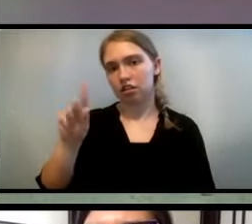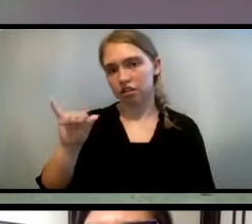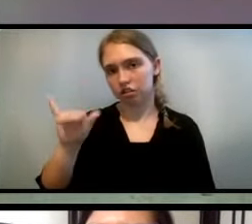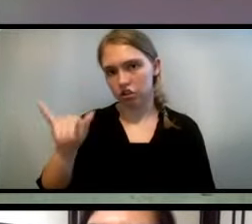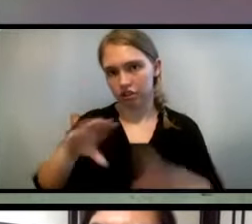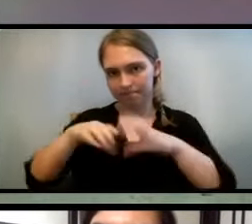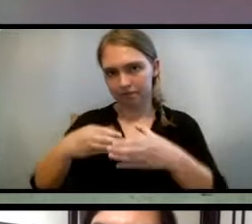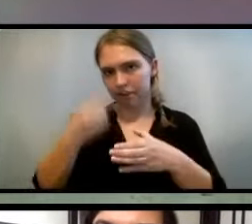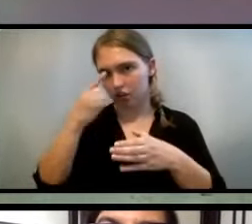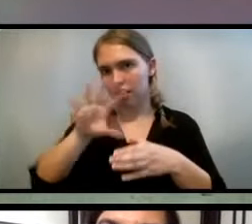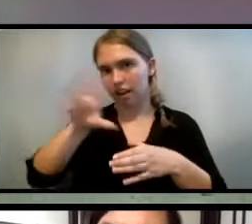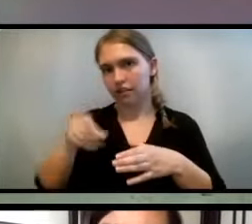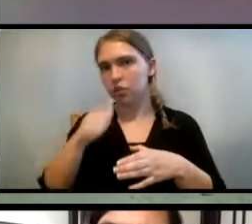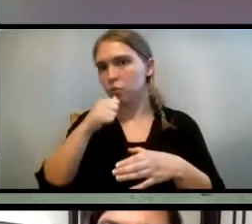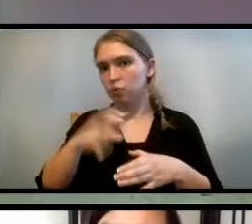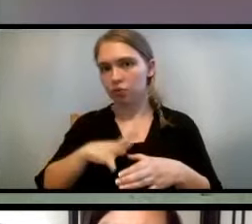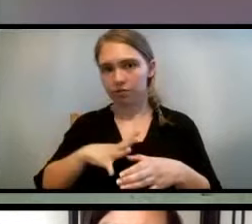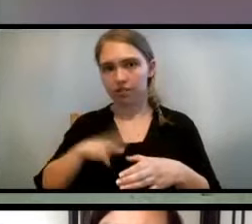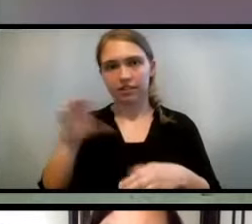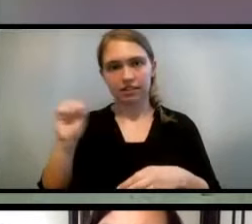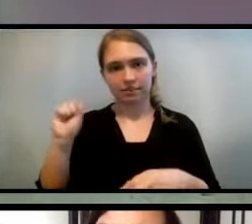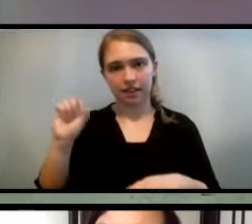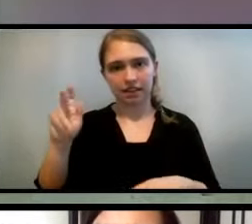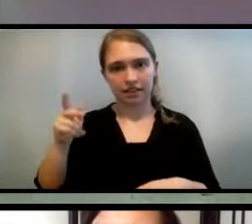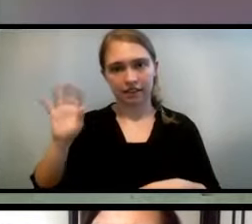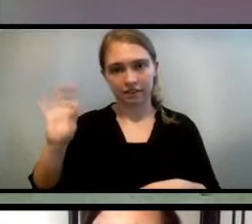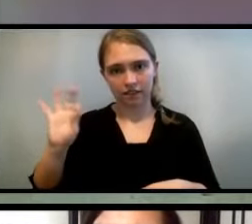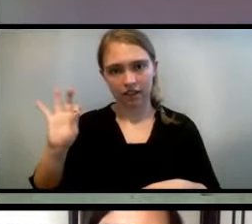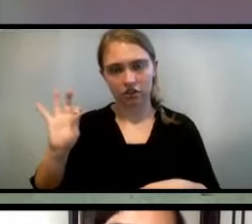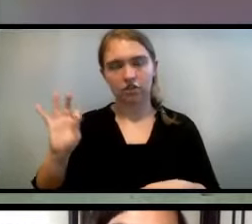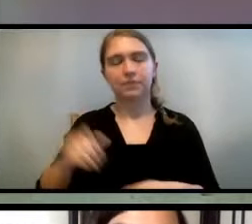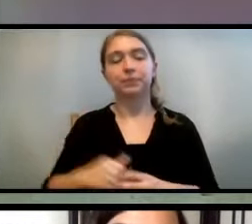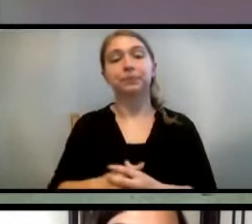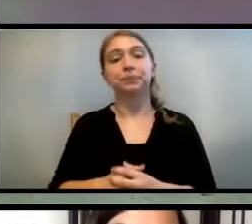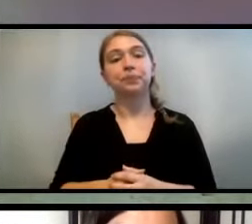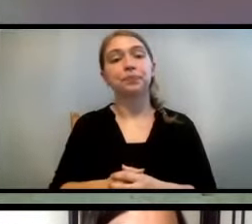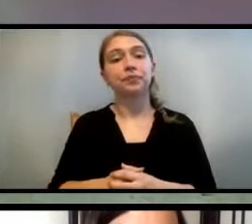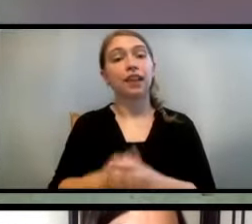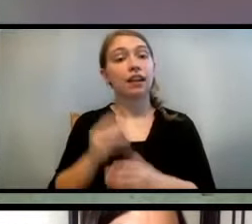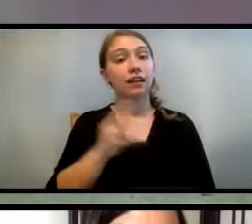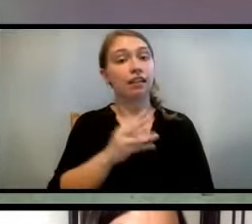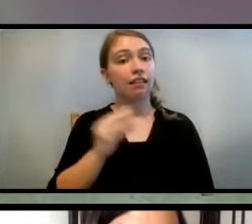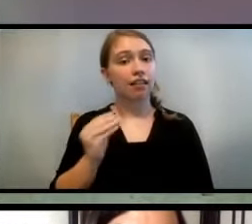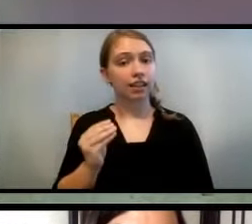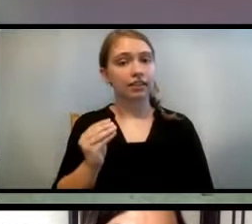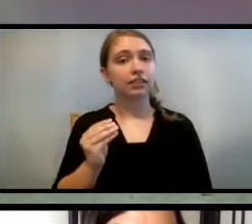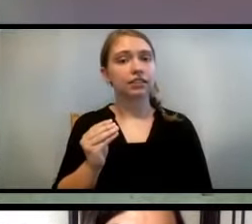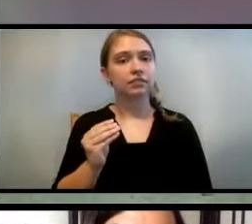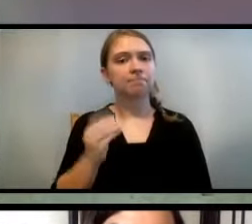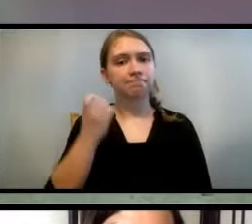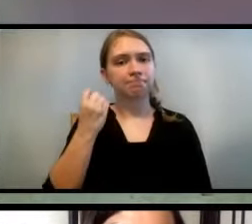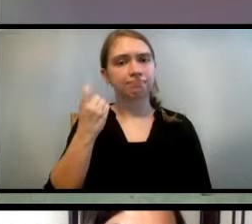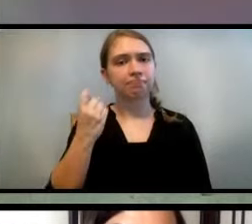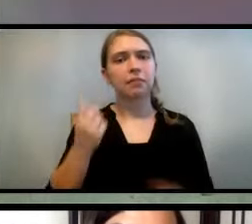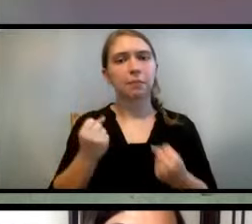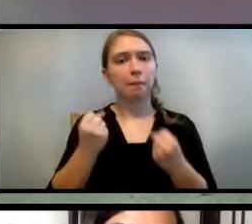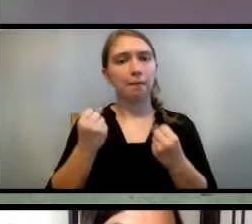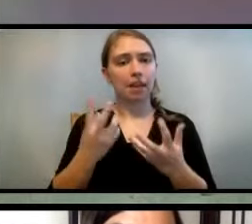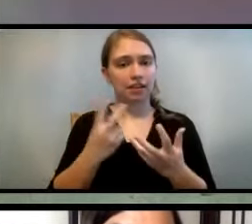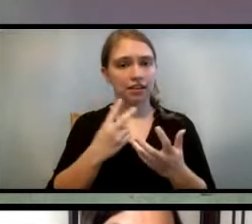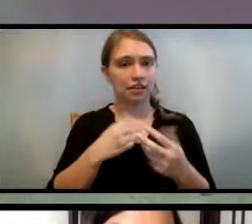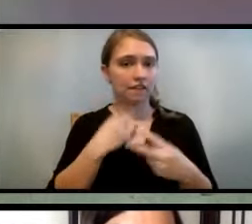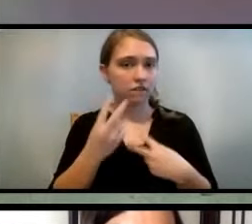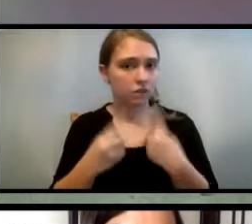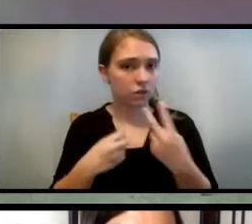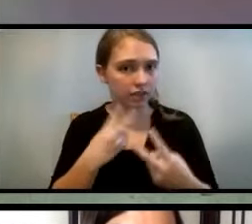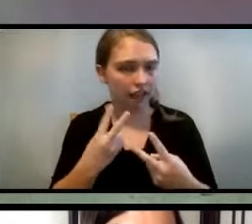fiction. Speculative writing from African women. And a lot of the voices that I had, like I had a